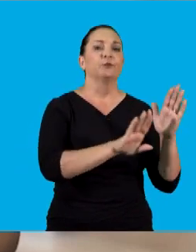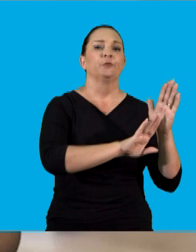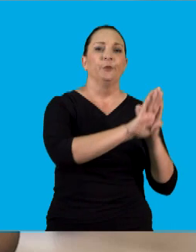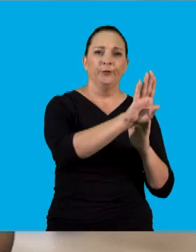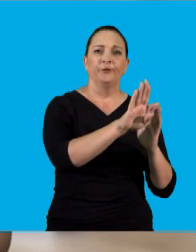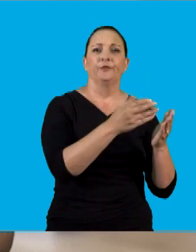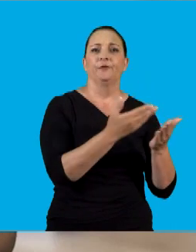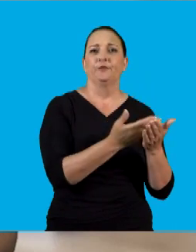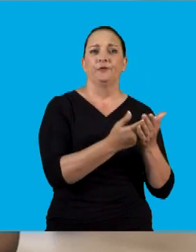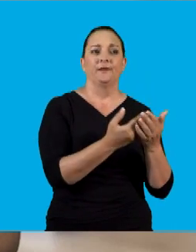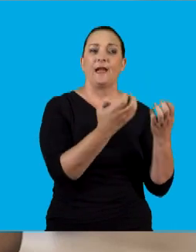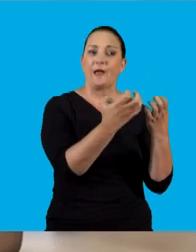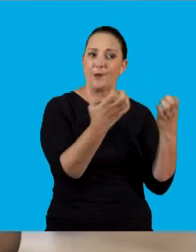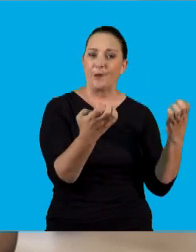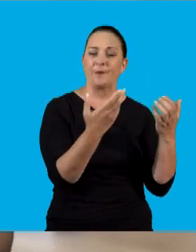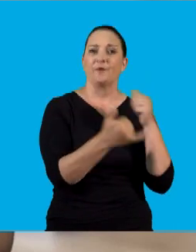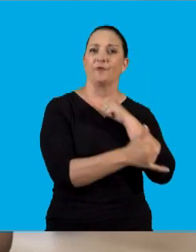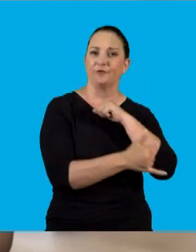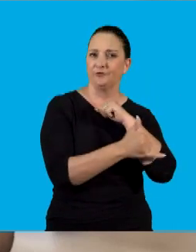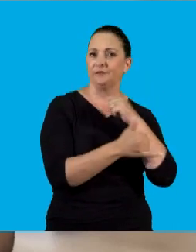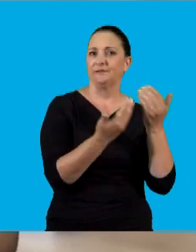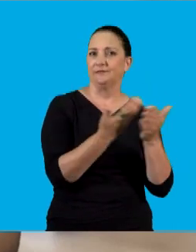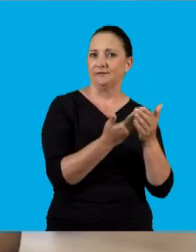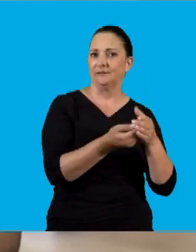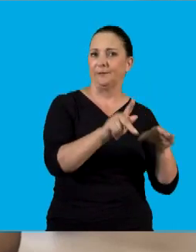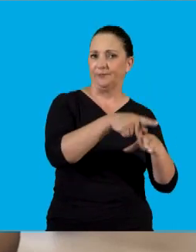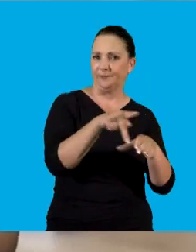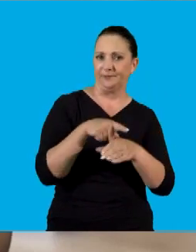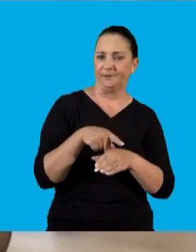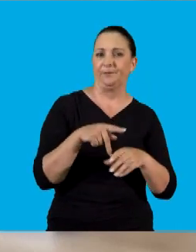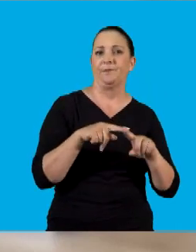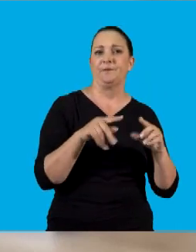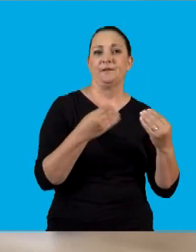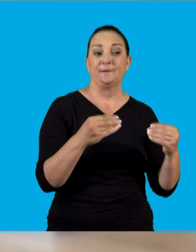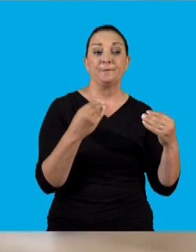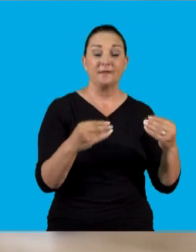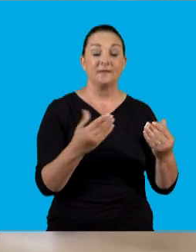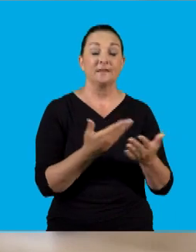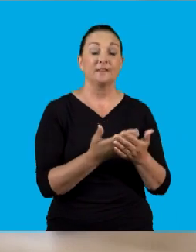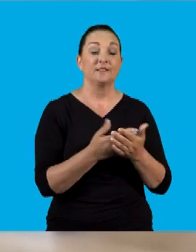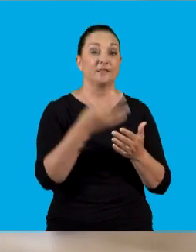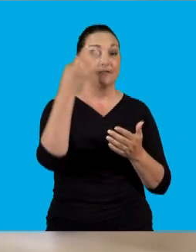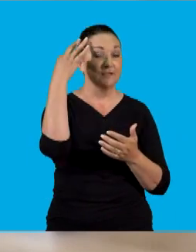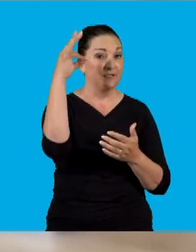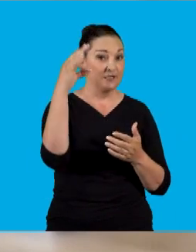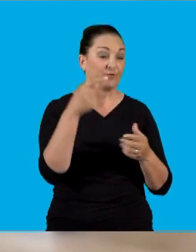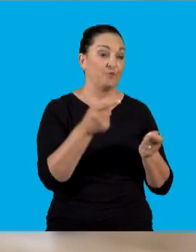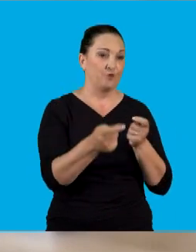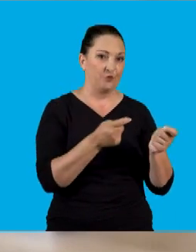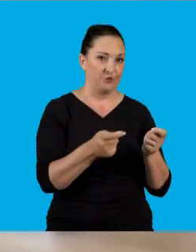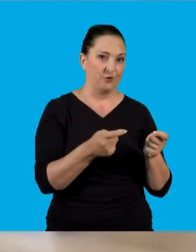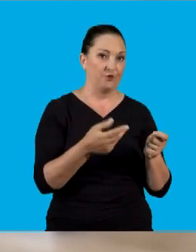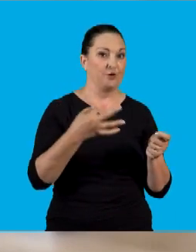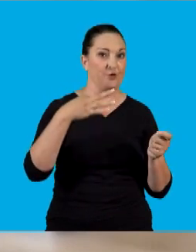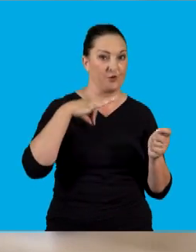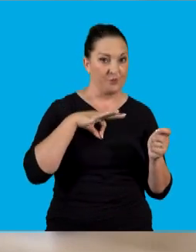improved and people participate in the economy of the country. Yes, through the businesses that are being controlled by the government, the profit that is made